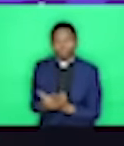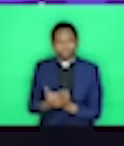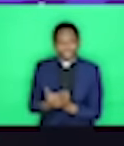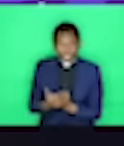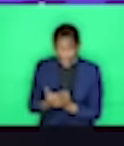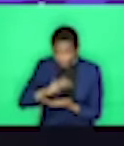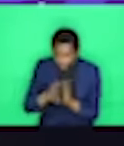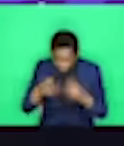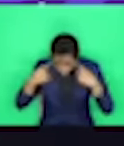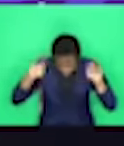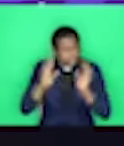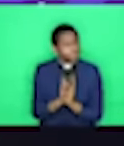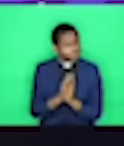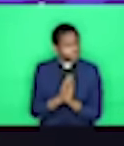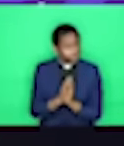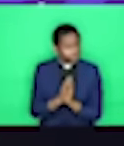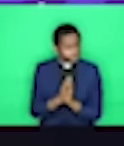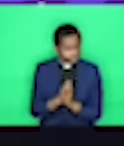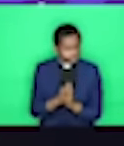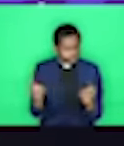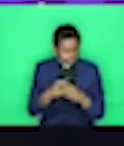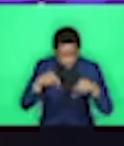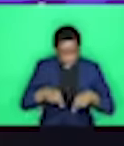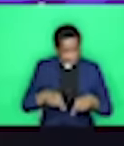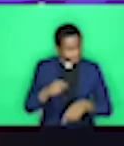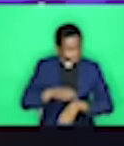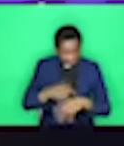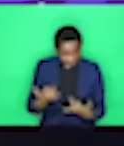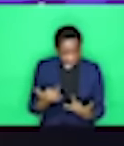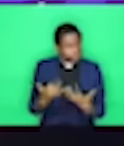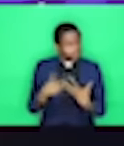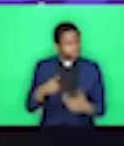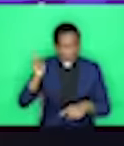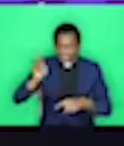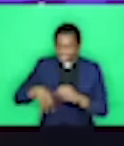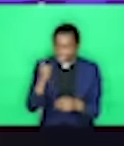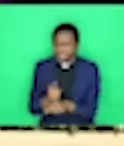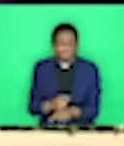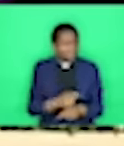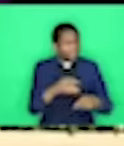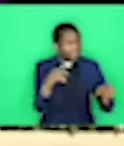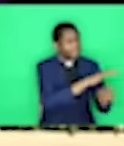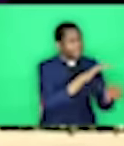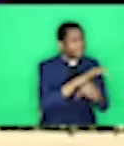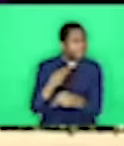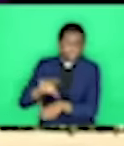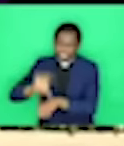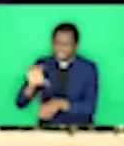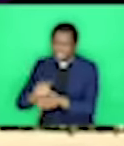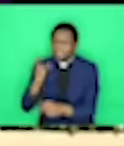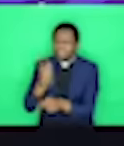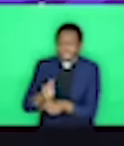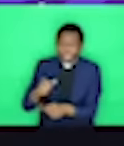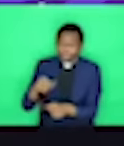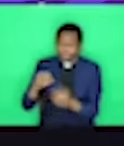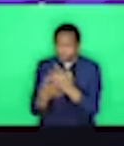succeeded. And in our generation, we cannot just fill our churches with anointing oil and